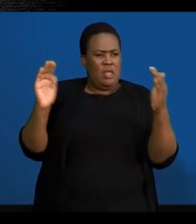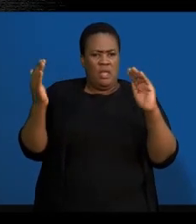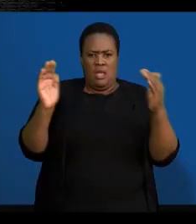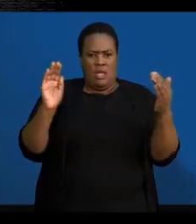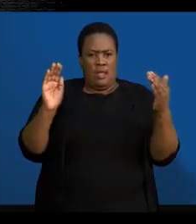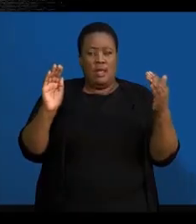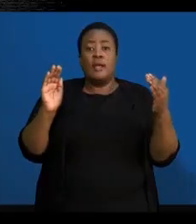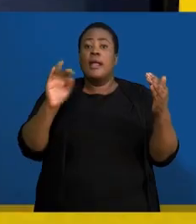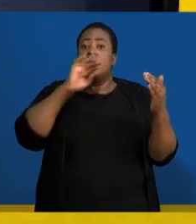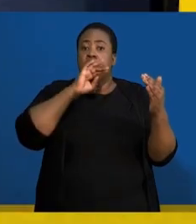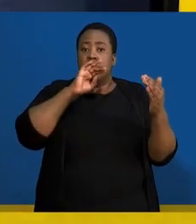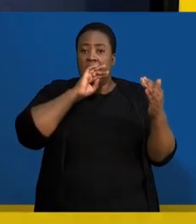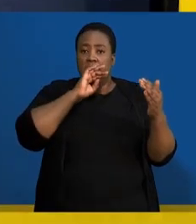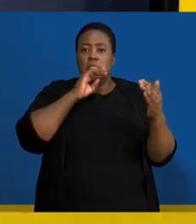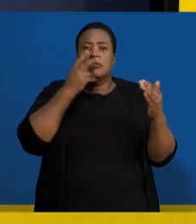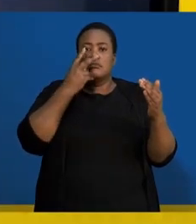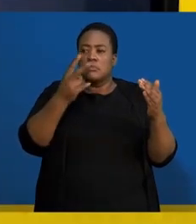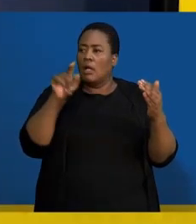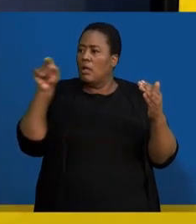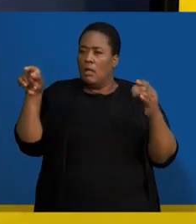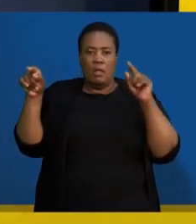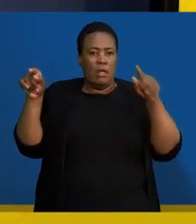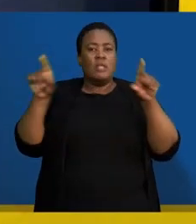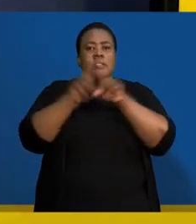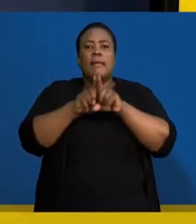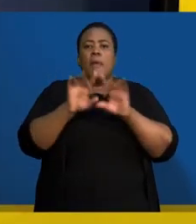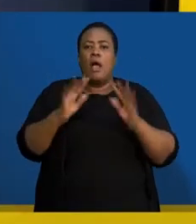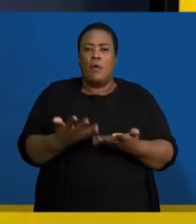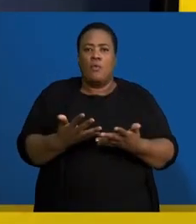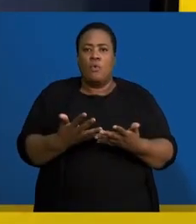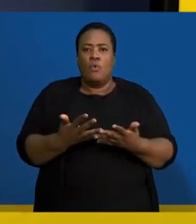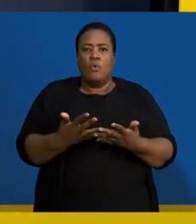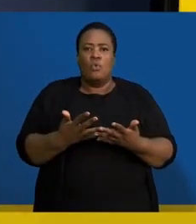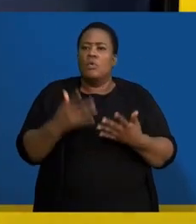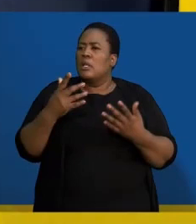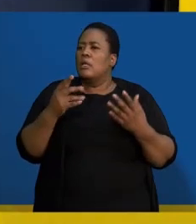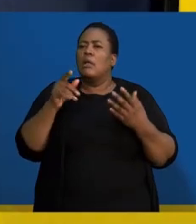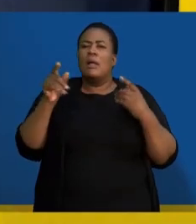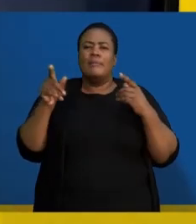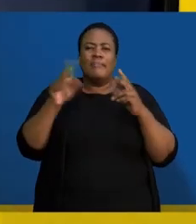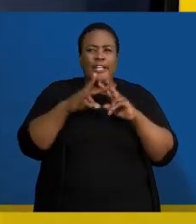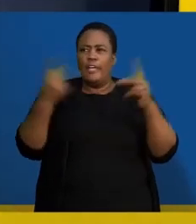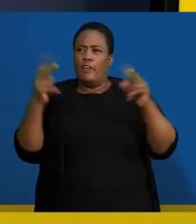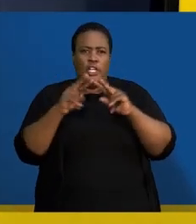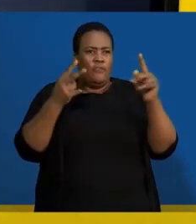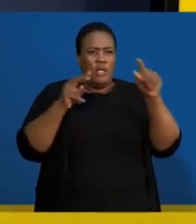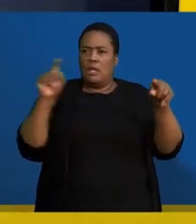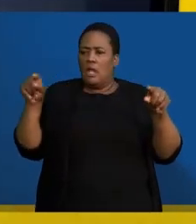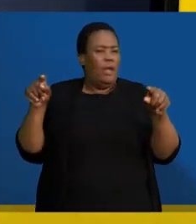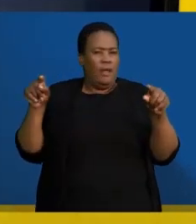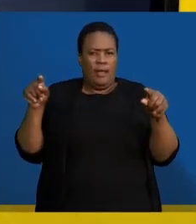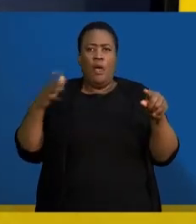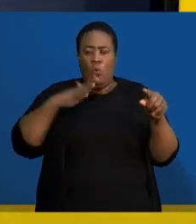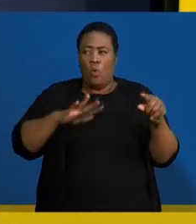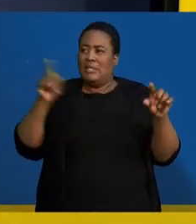they are asking you to give similarities. So don't go and look for differences when you are asked to compare. Okay, if they are